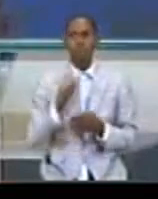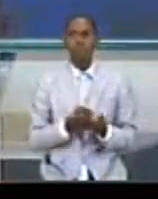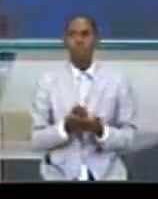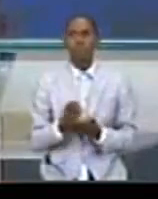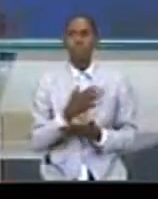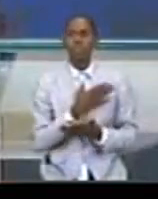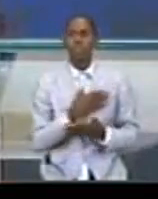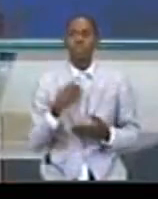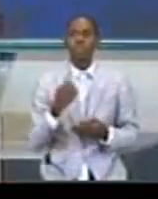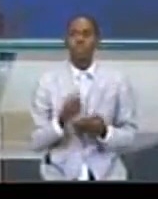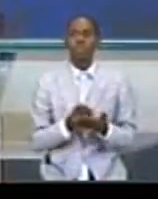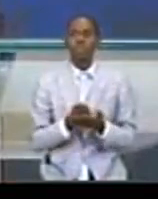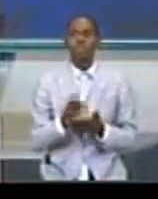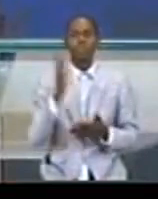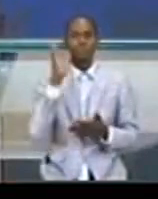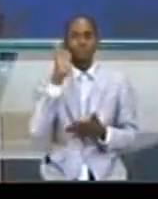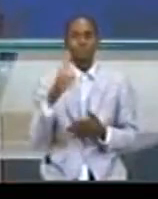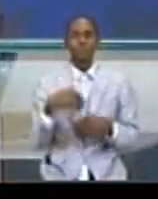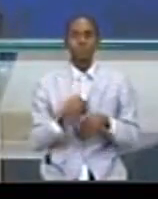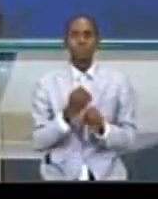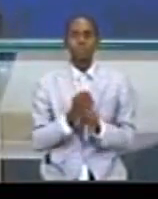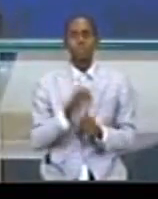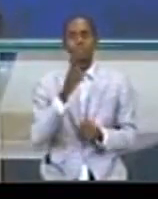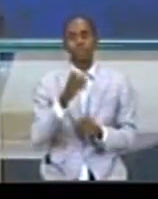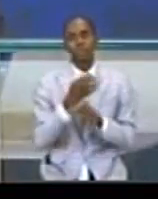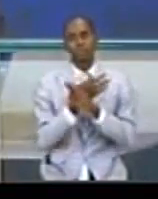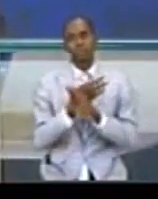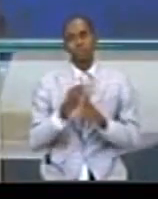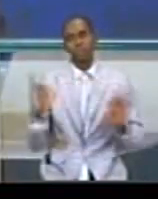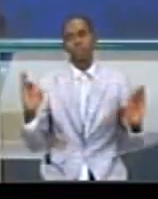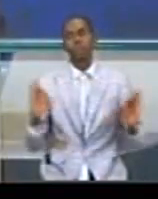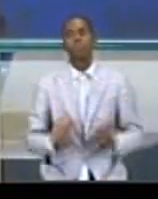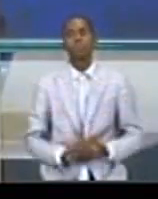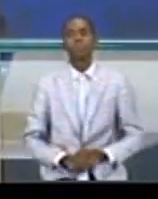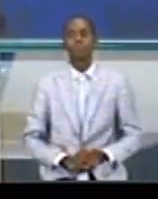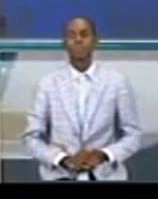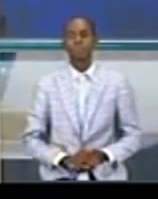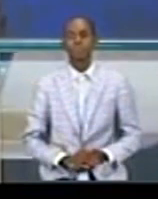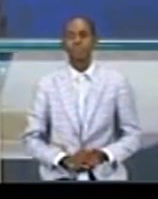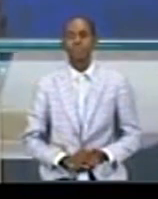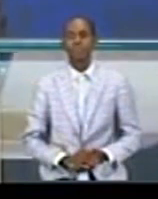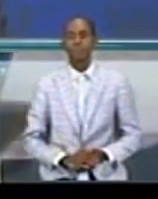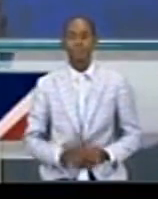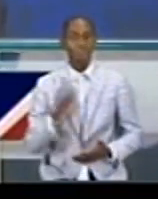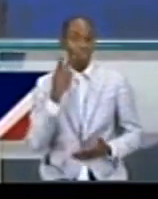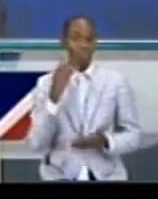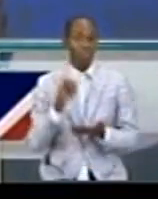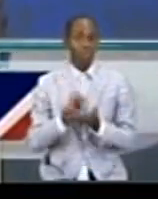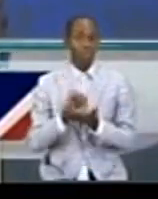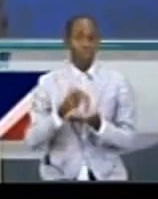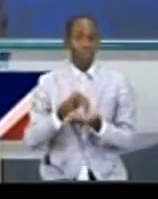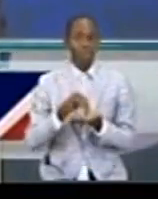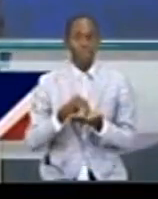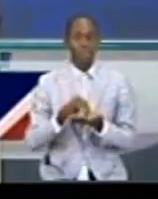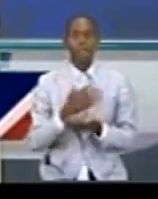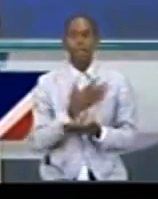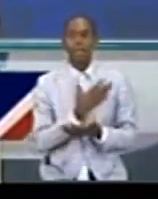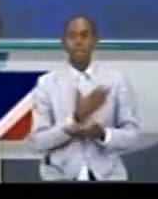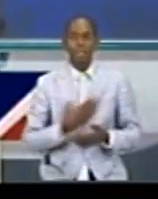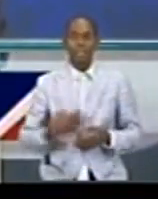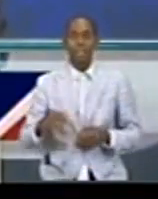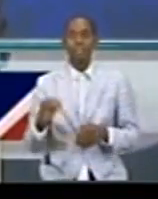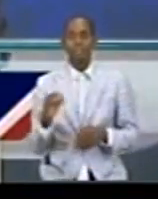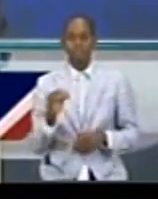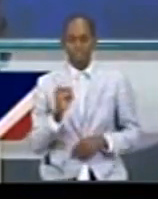the truth shall make you free. Look at that again. And I will know